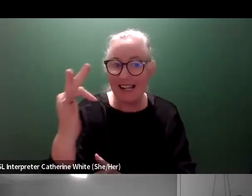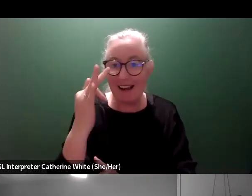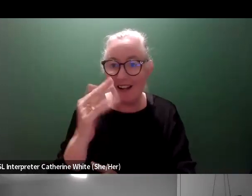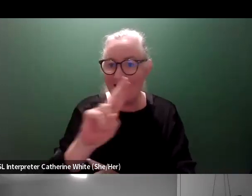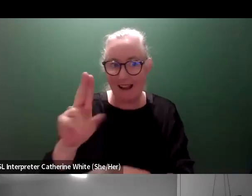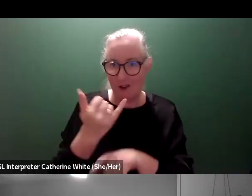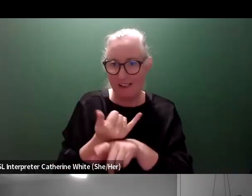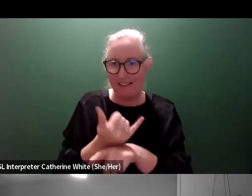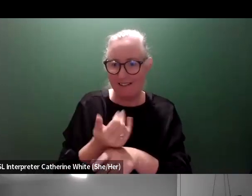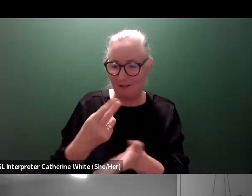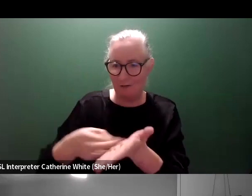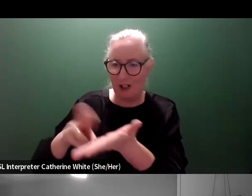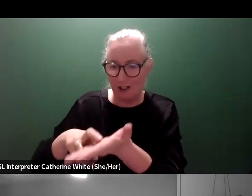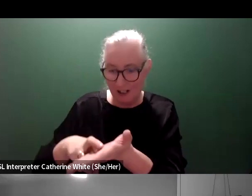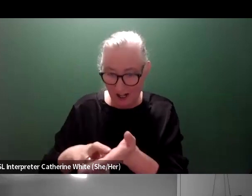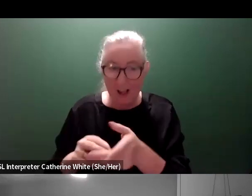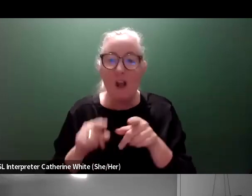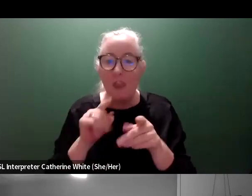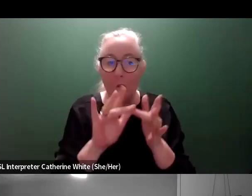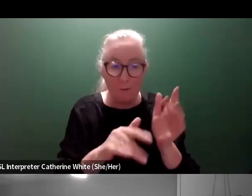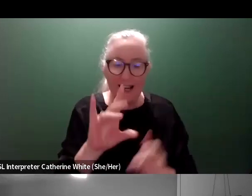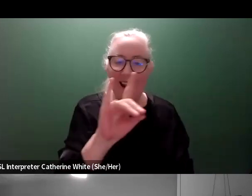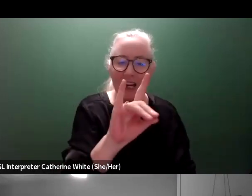already. Again, that website is